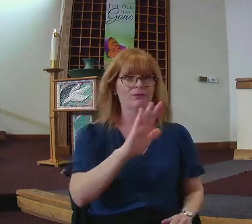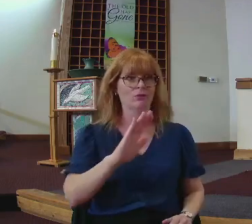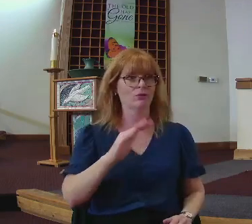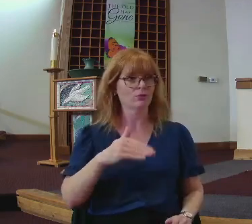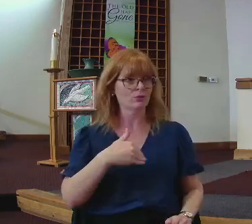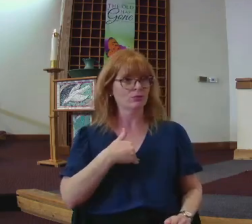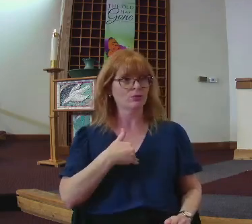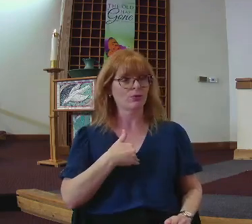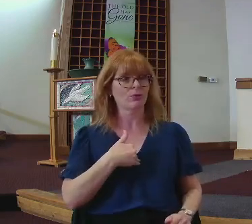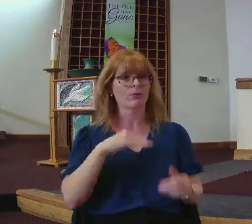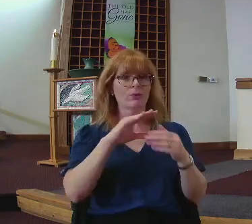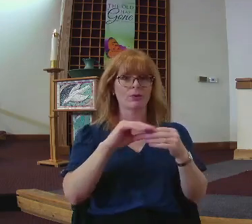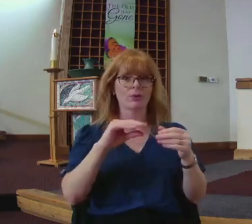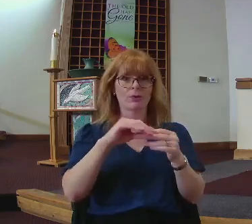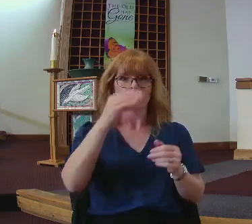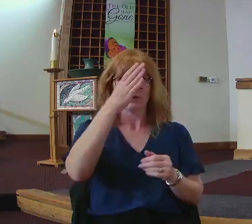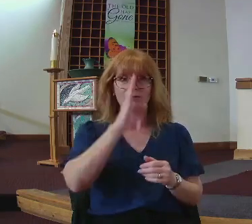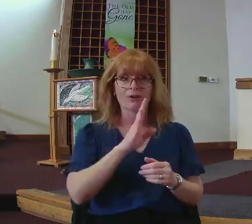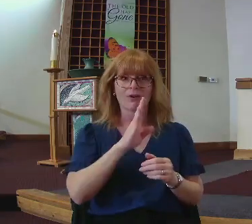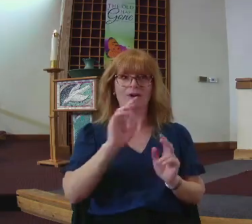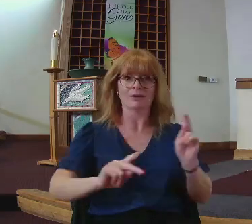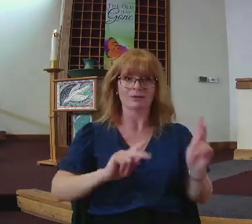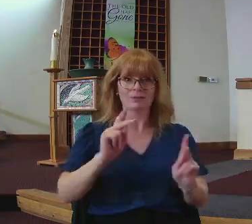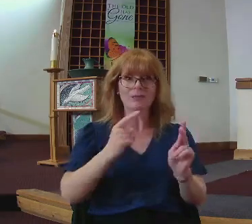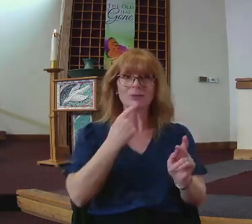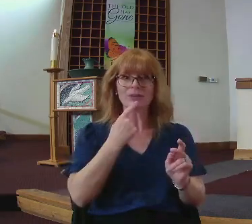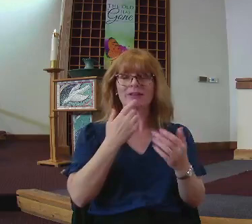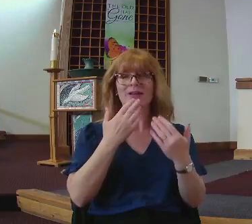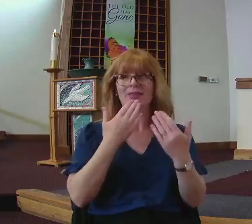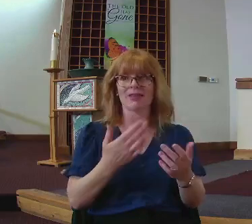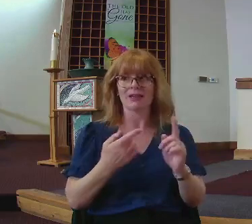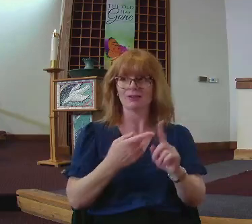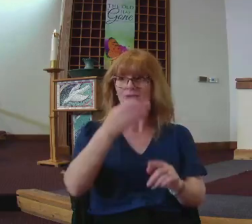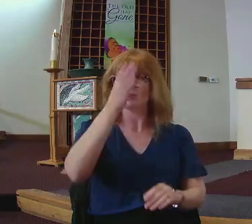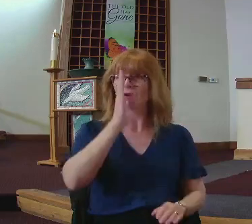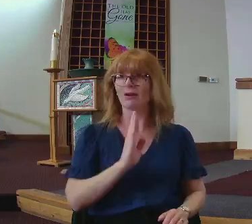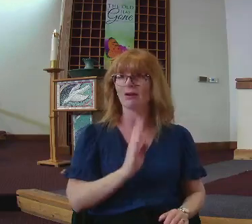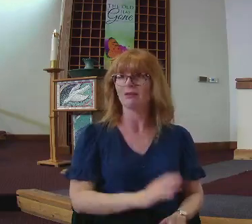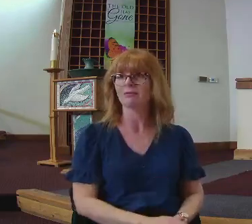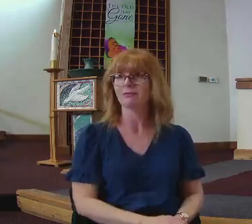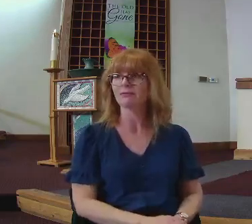is the word of God, and the people say, thanks be to God.